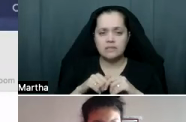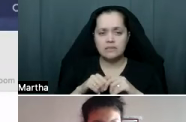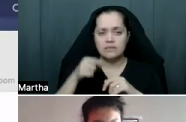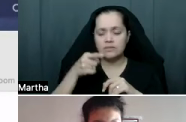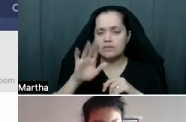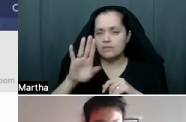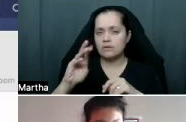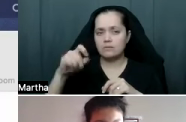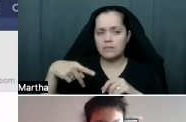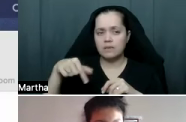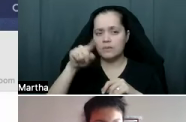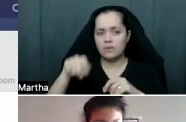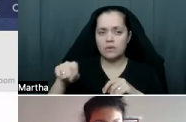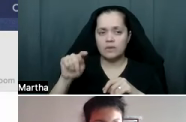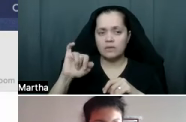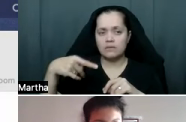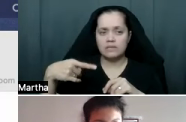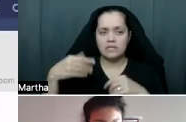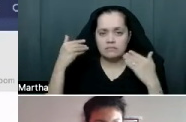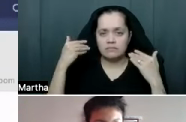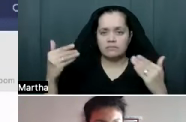map quiz tip, jump up here.